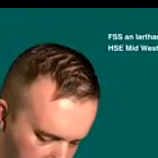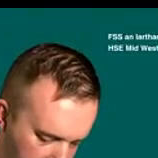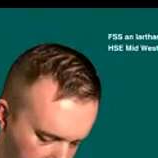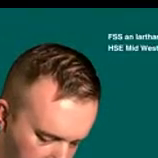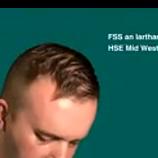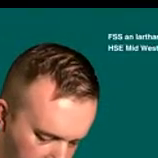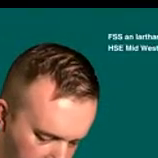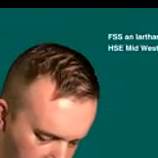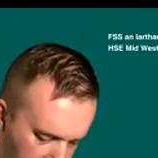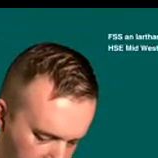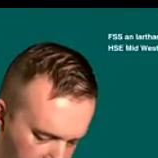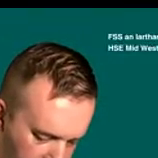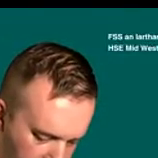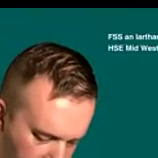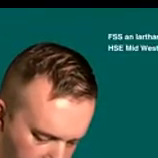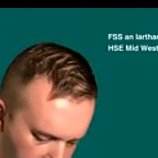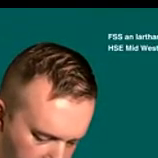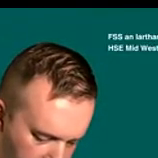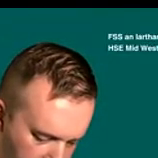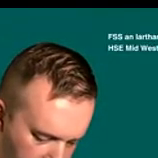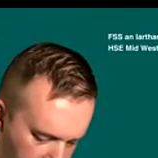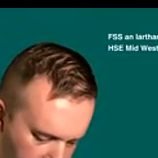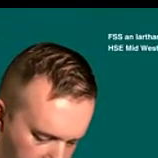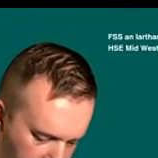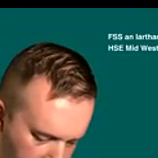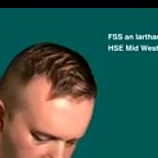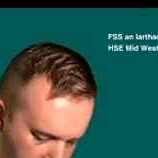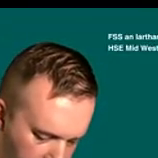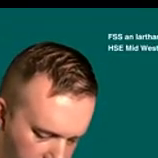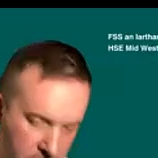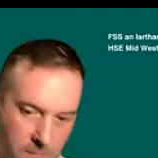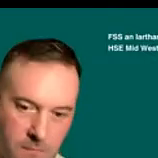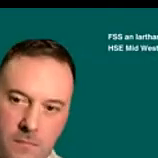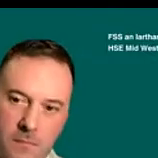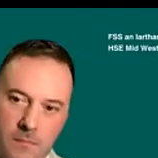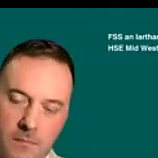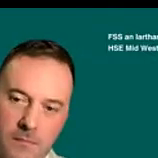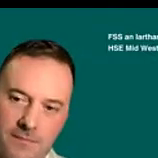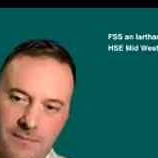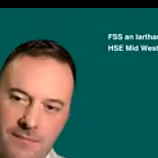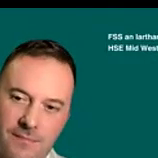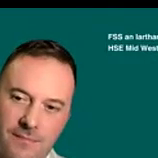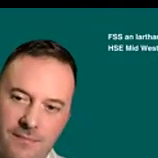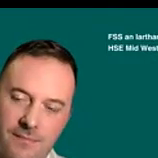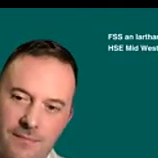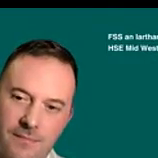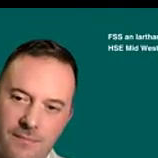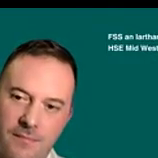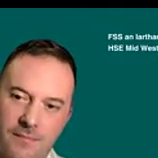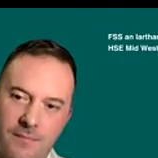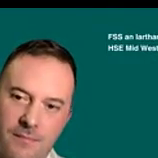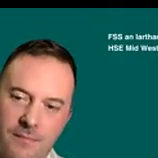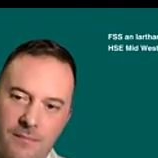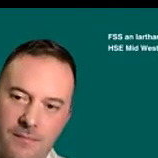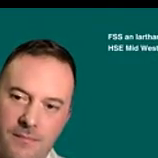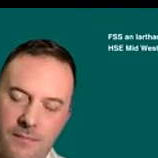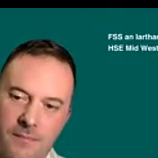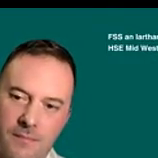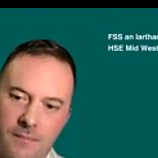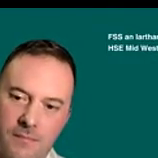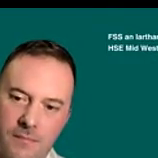Minister of Health to see what's happening. So we're in the dark. I think we're all in the dark. I think just keep the pressure on. We were promised